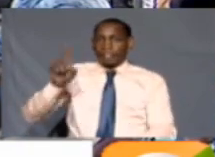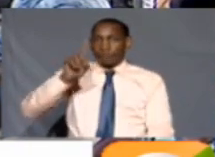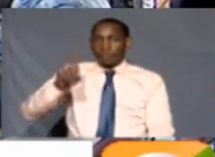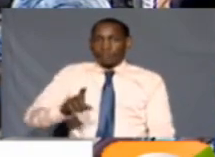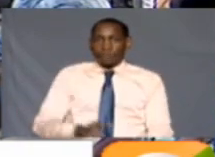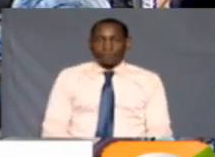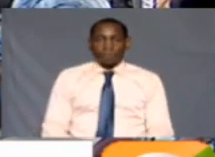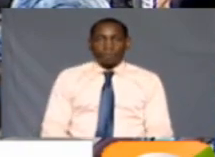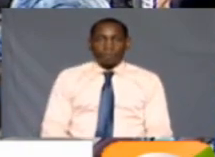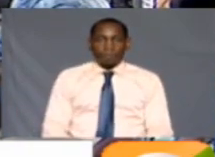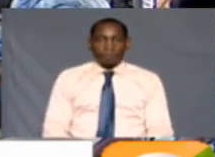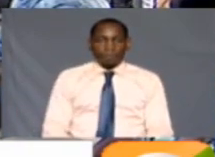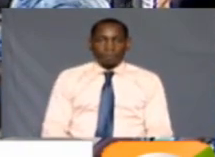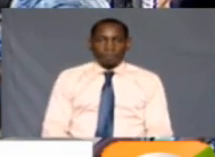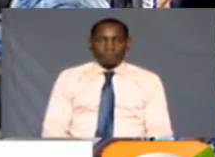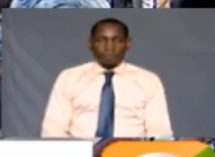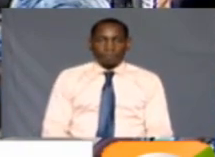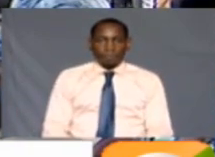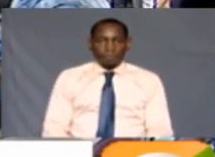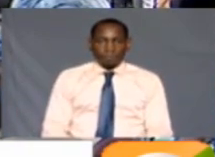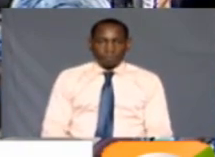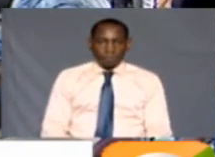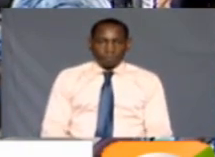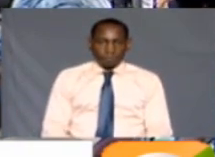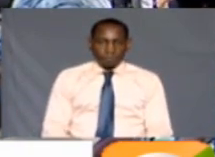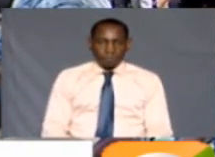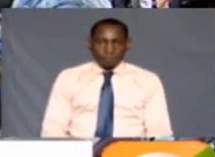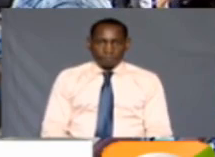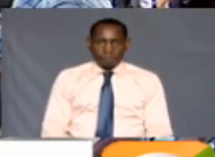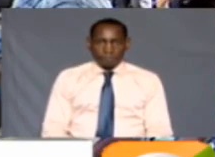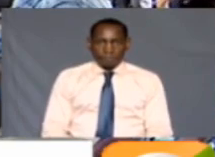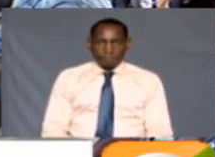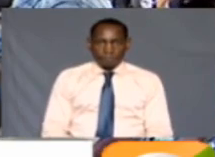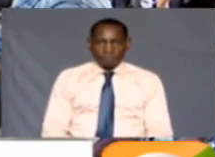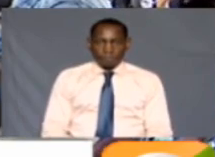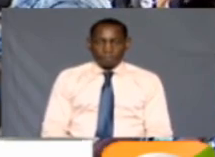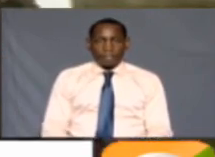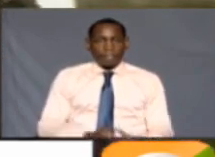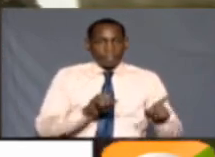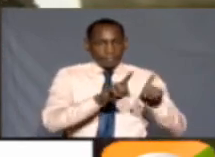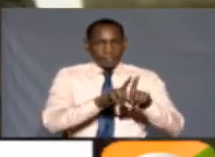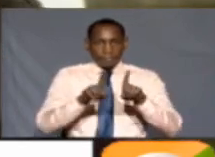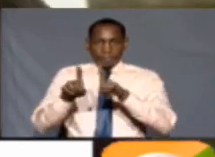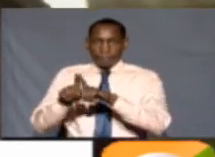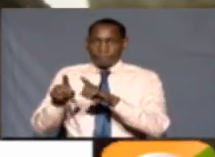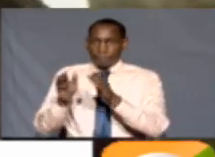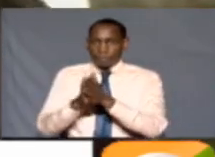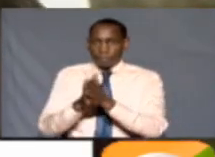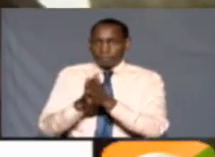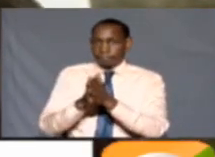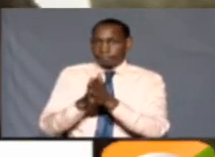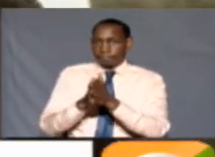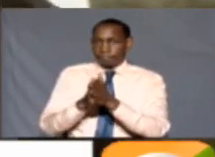you. Yeah. Then I'll come to this thing. Okay. Mine is very simple. It goes to